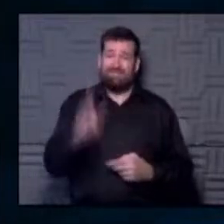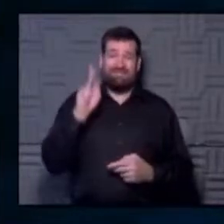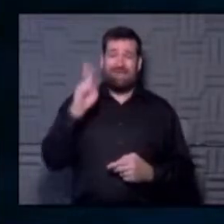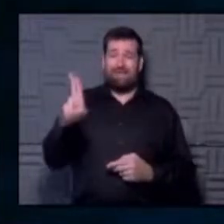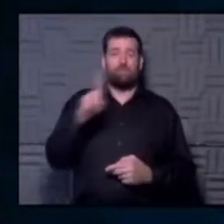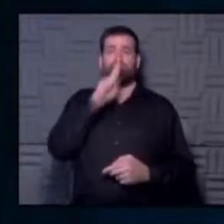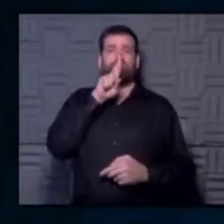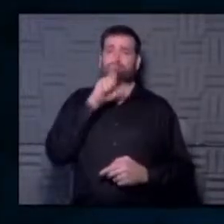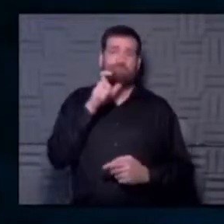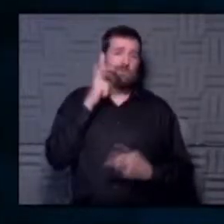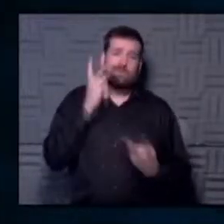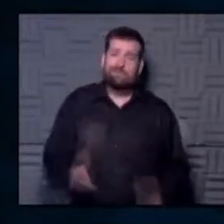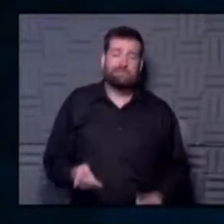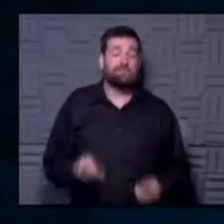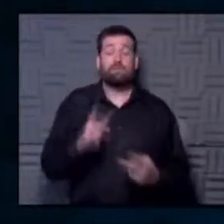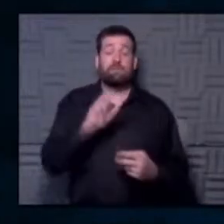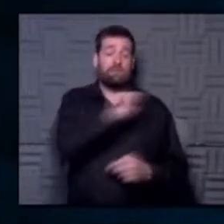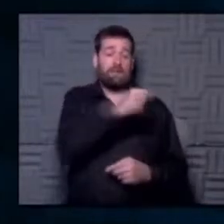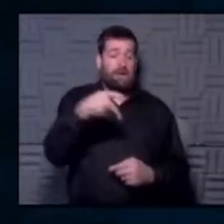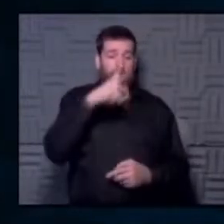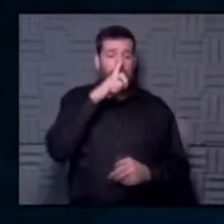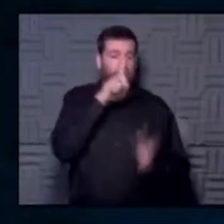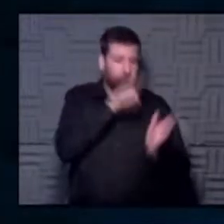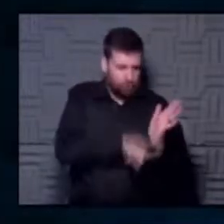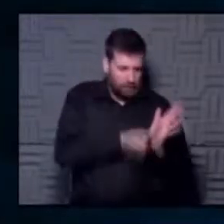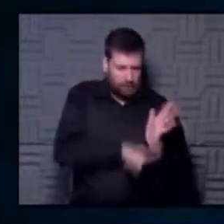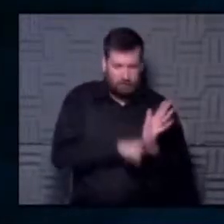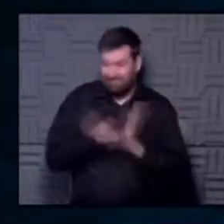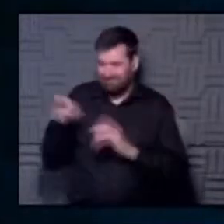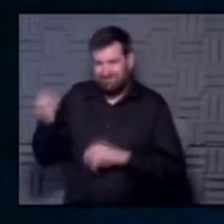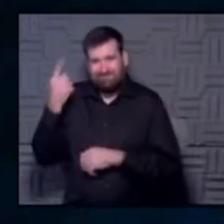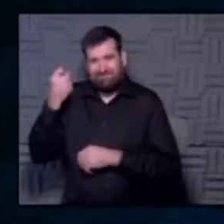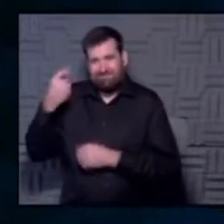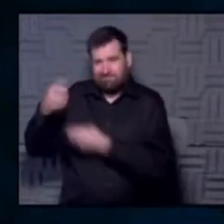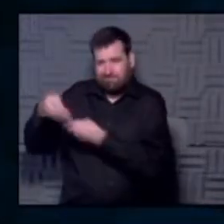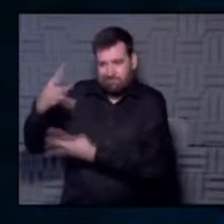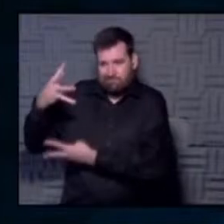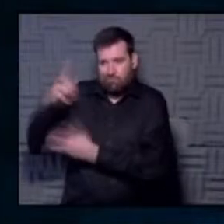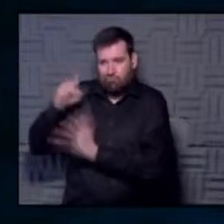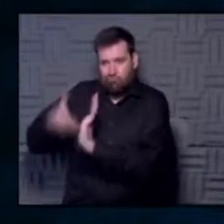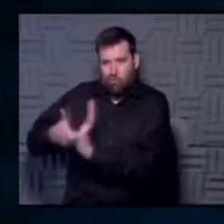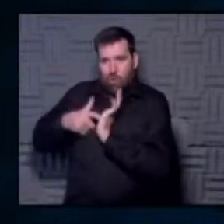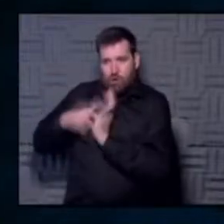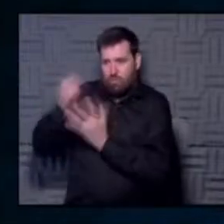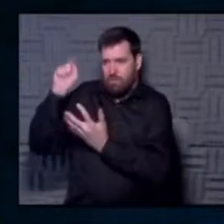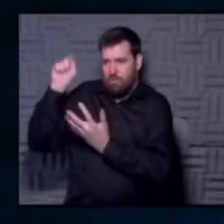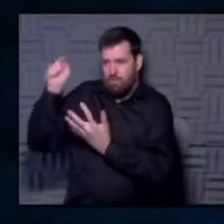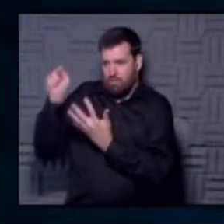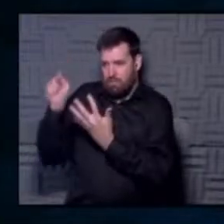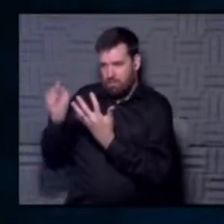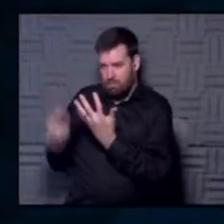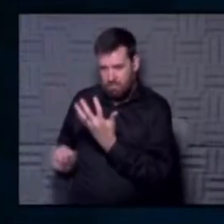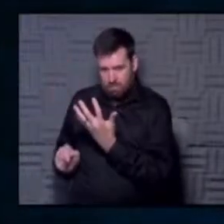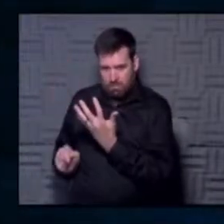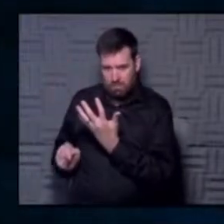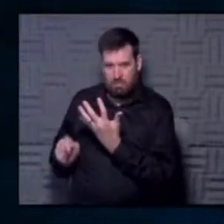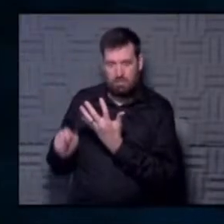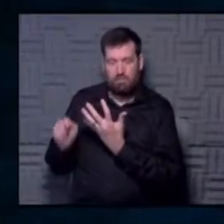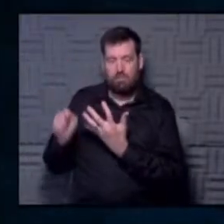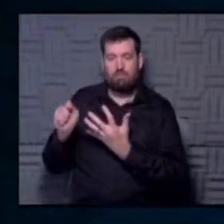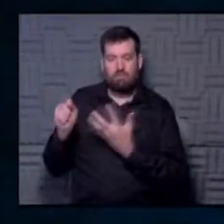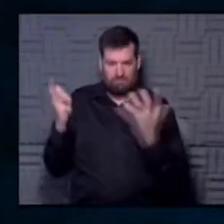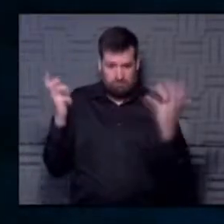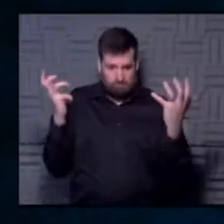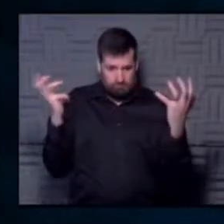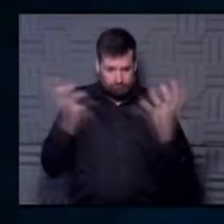What the app does is check your health status against the requirements of one of these categories